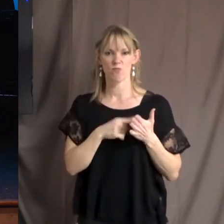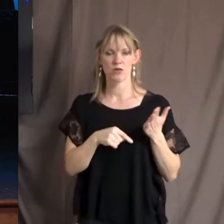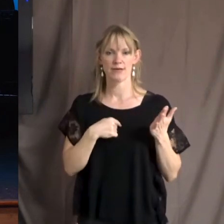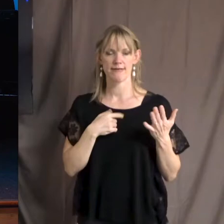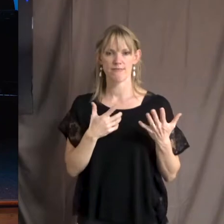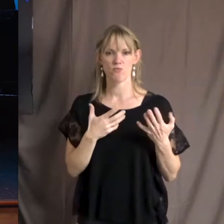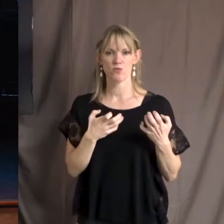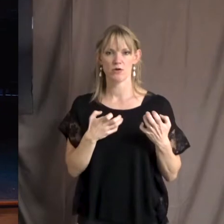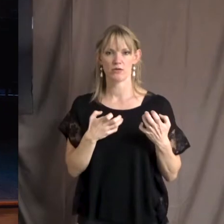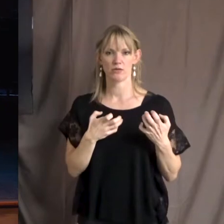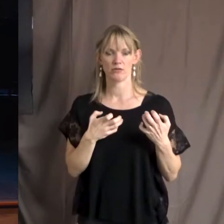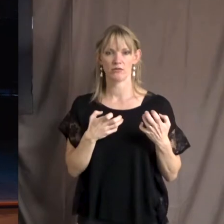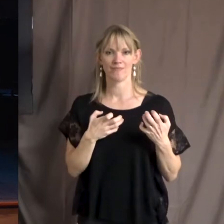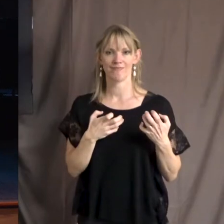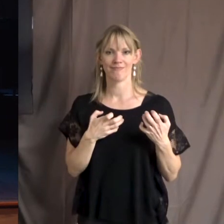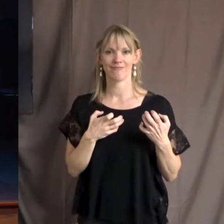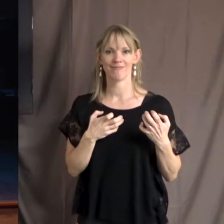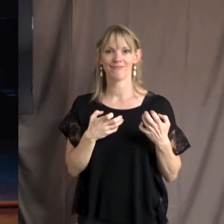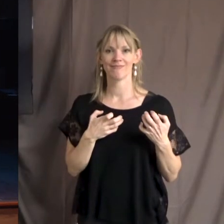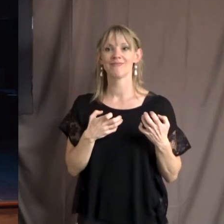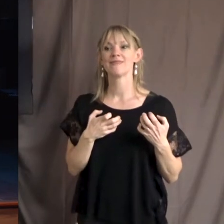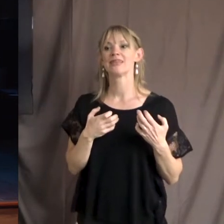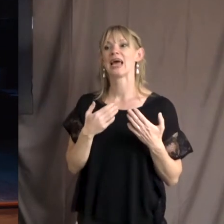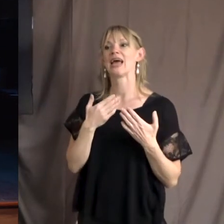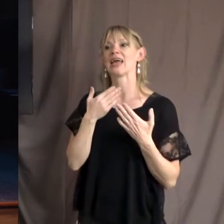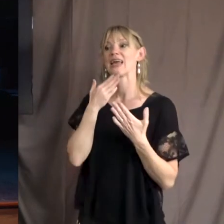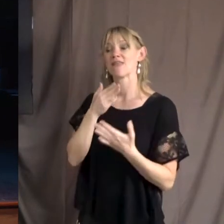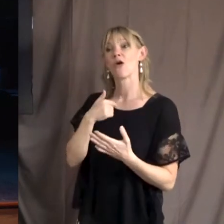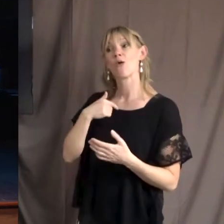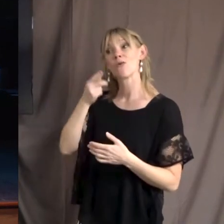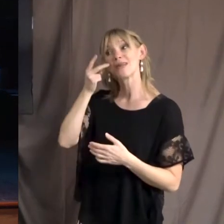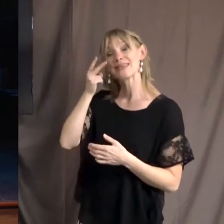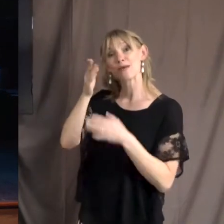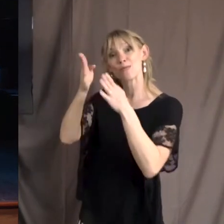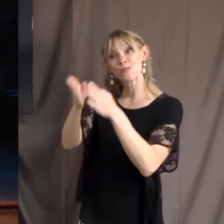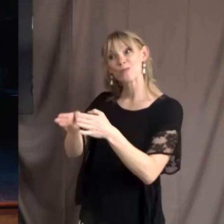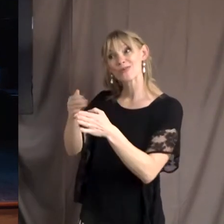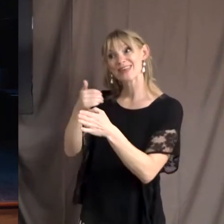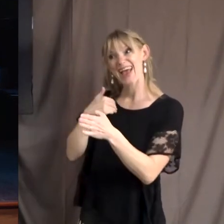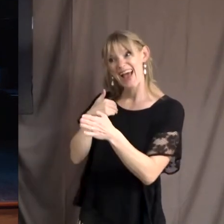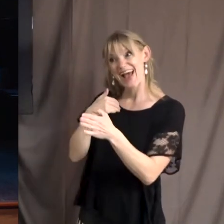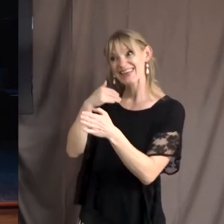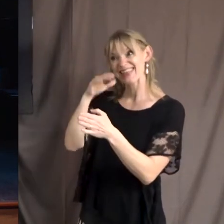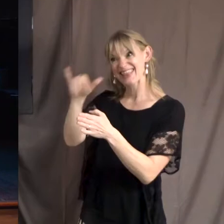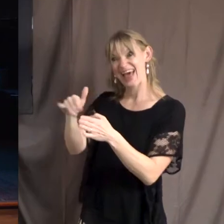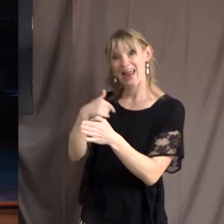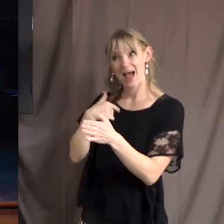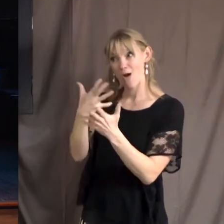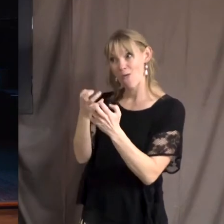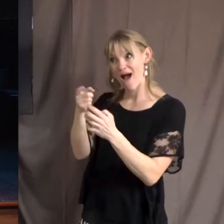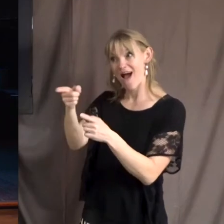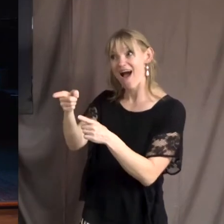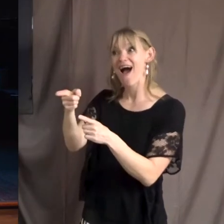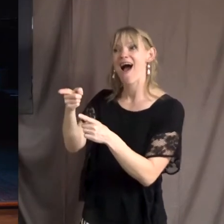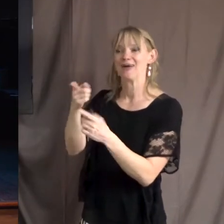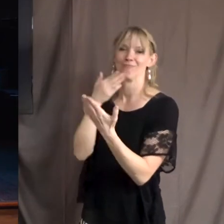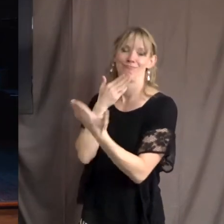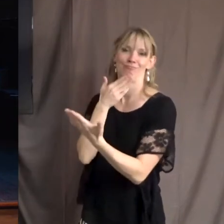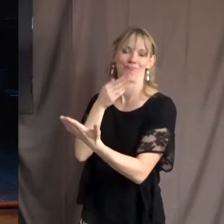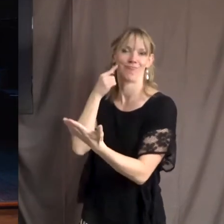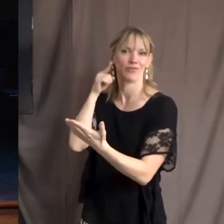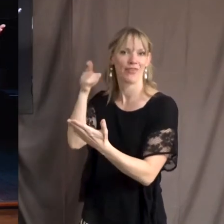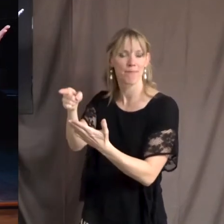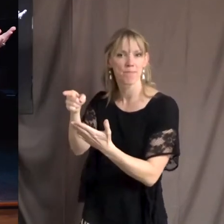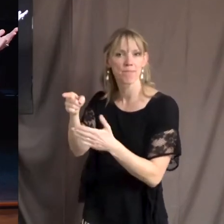want. But we give thanks when we see other people experiencing what we want. So when we look out at the world and we